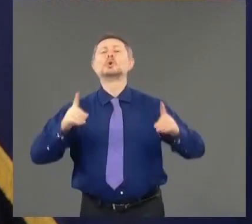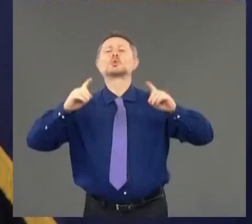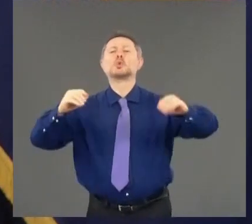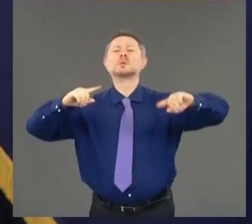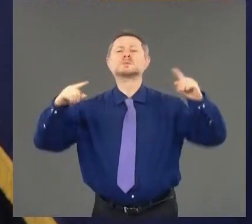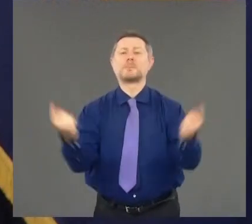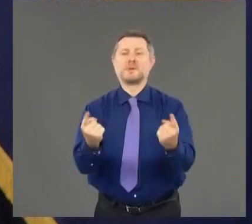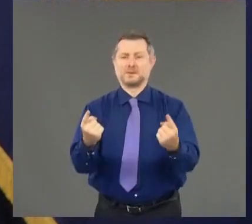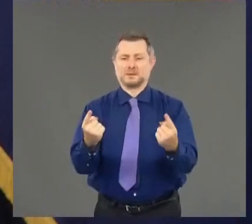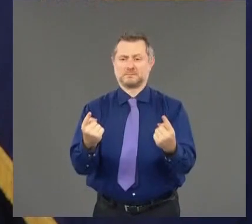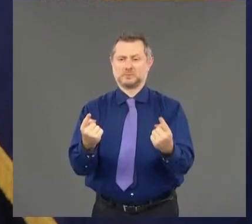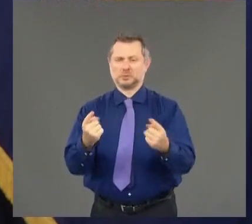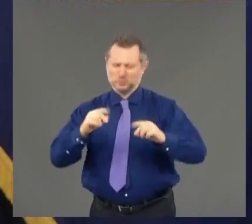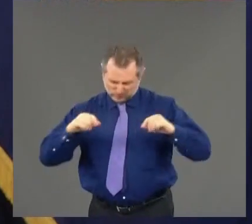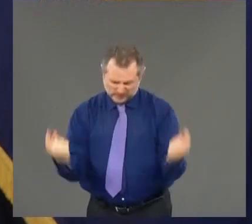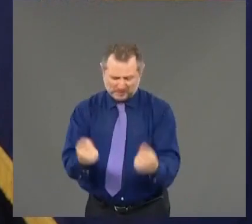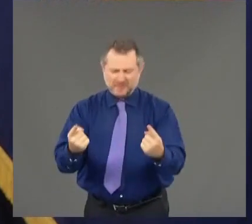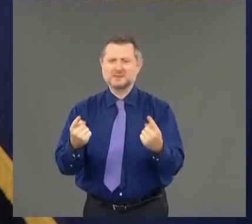Do something.